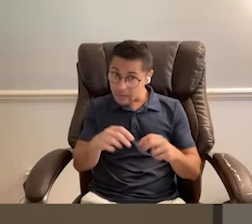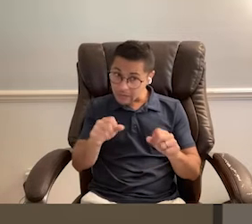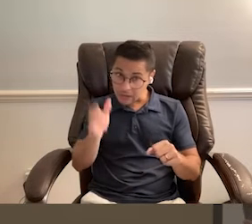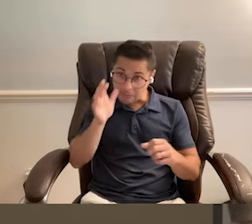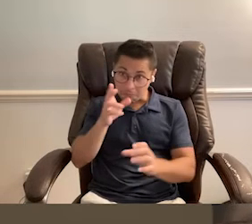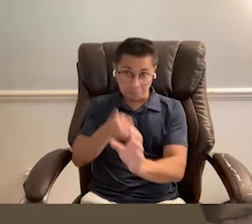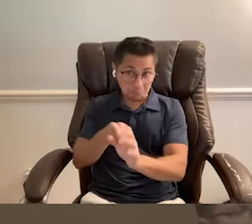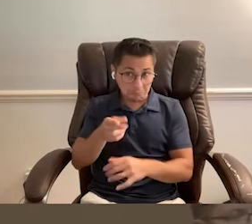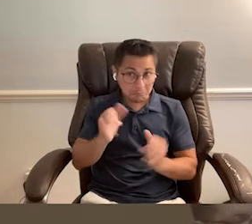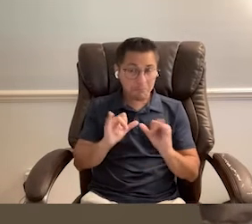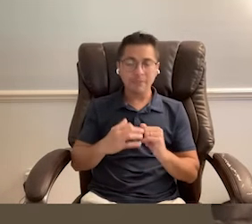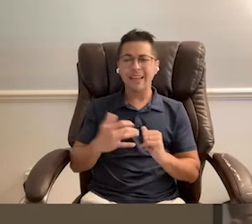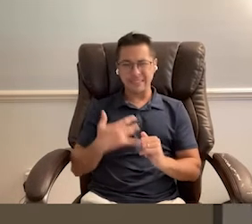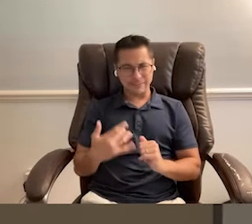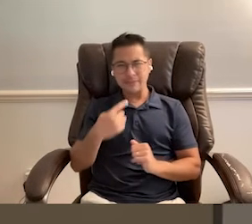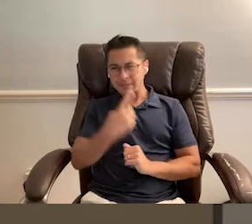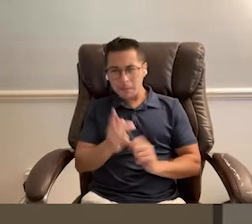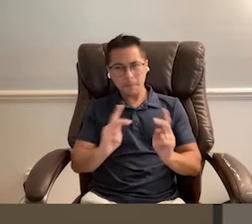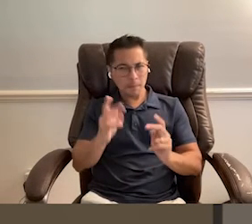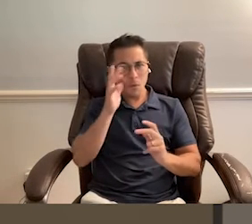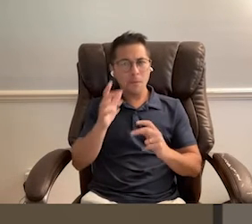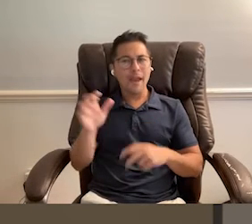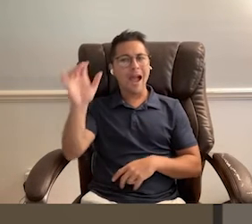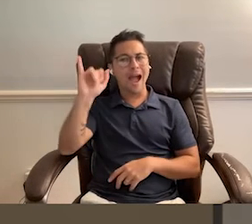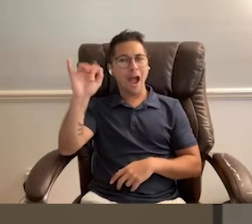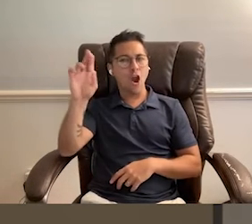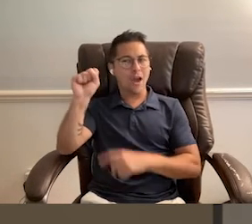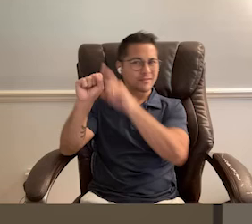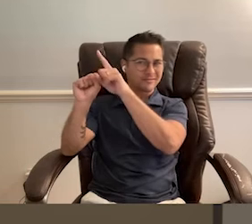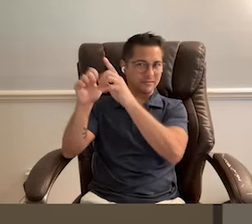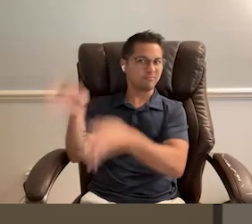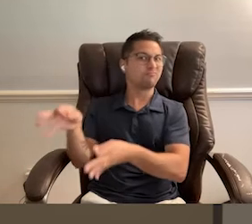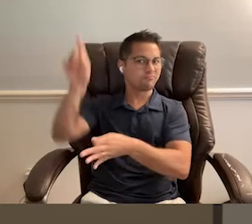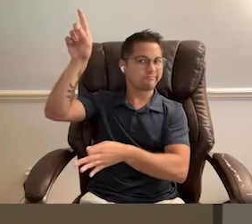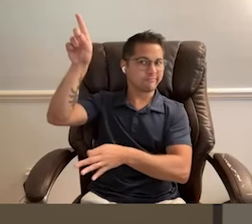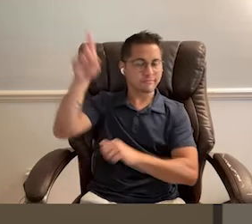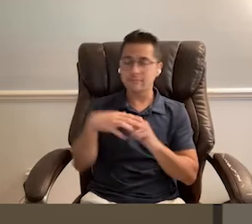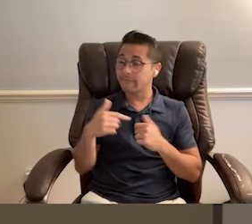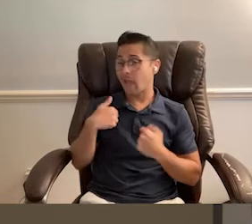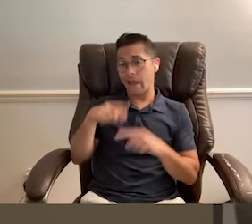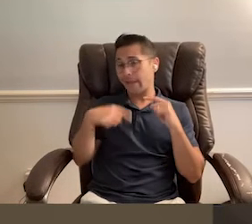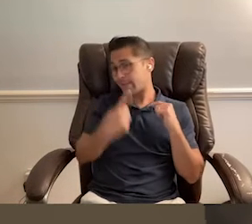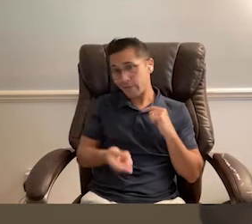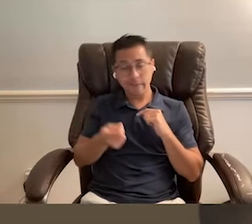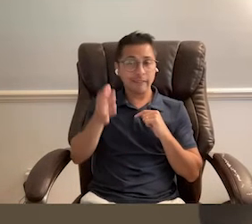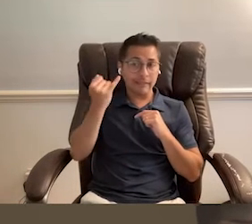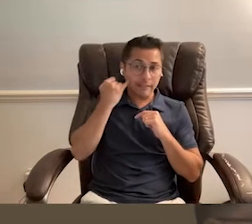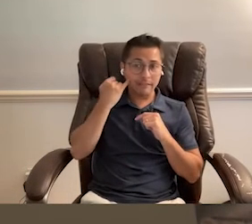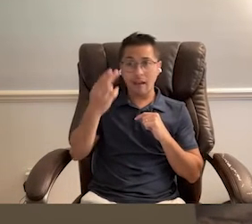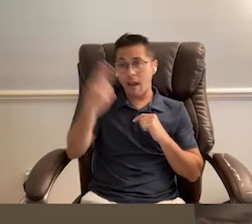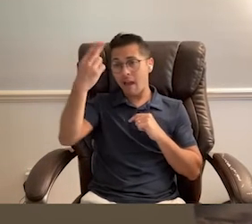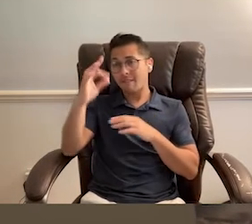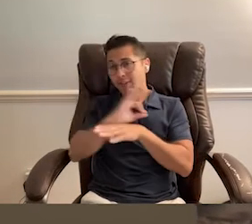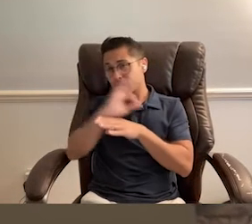usually tell individuals it would be the IRS to ultimately make that decision. Like I couldn't tell you if it's a high functioning